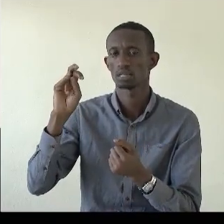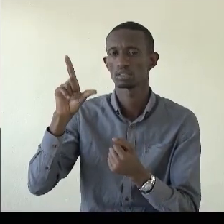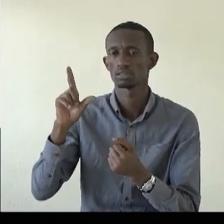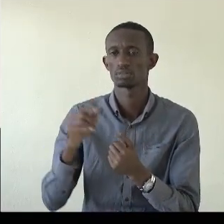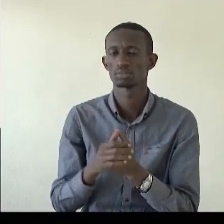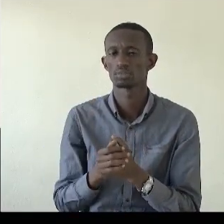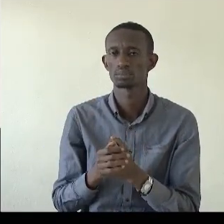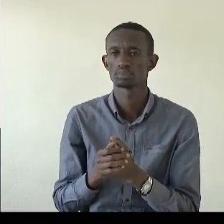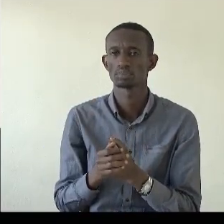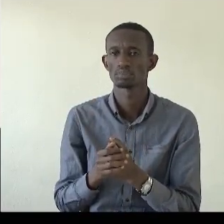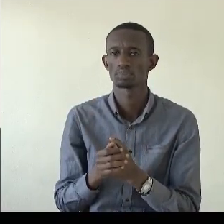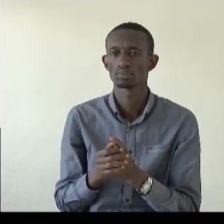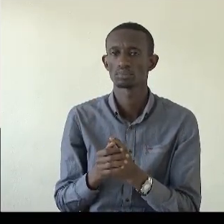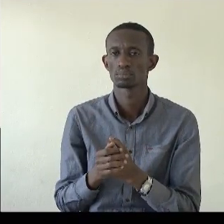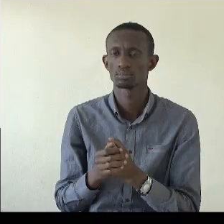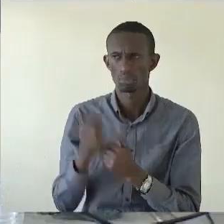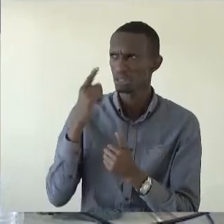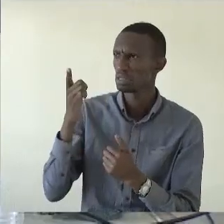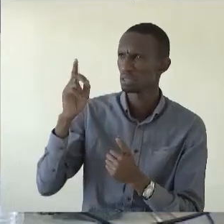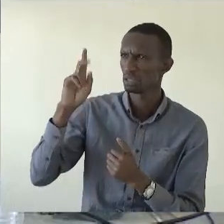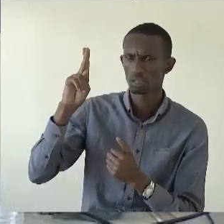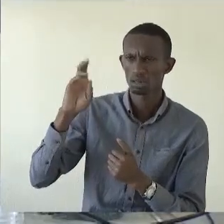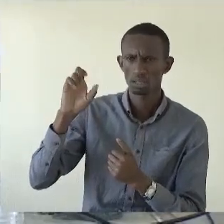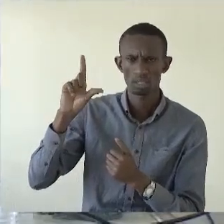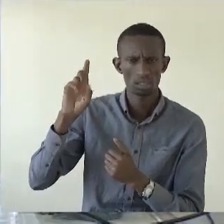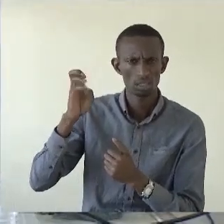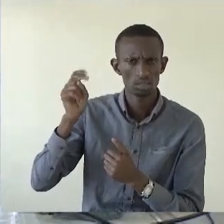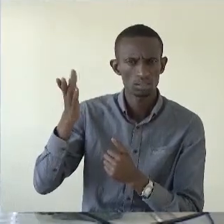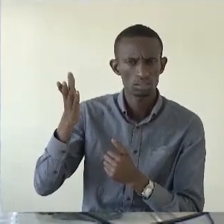it an alkene? Remember the formula for the alkenes?